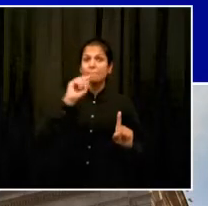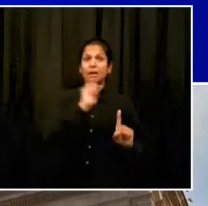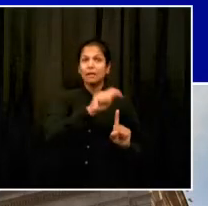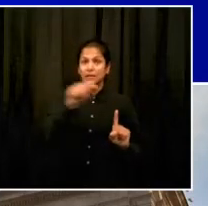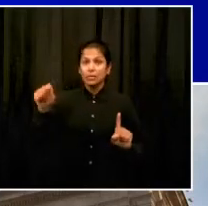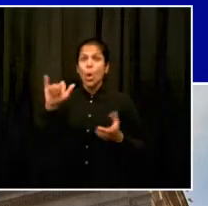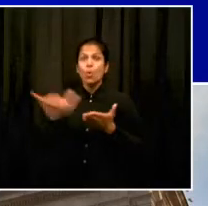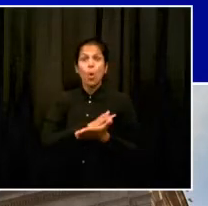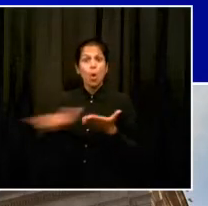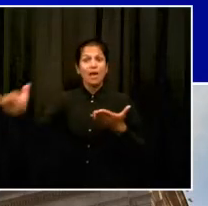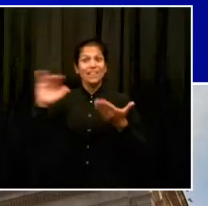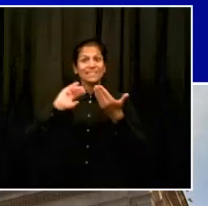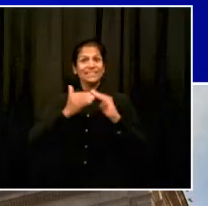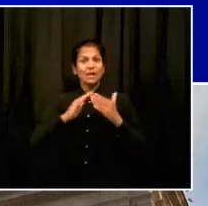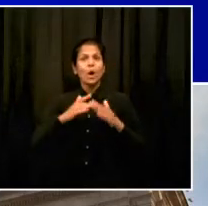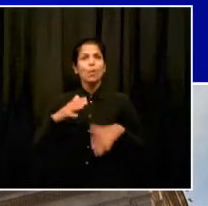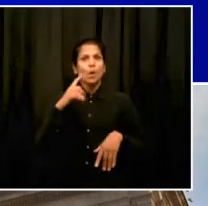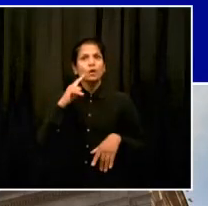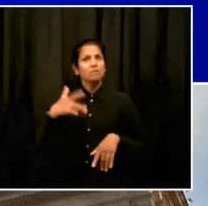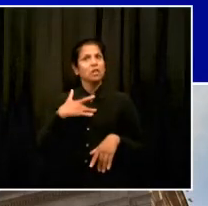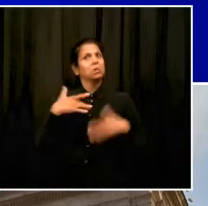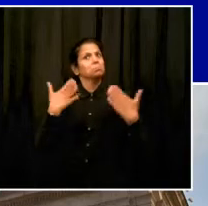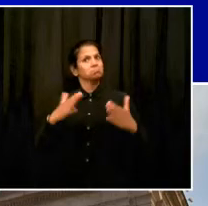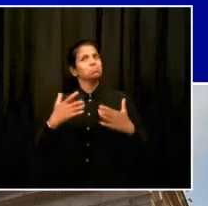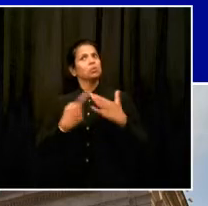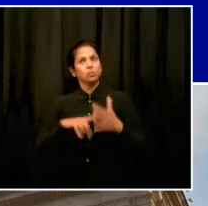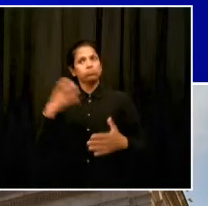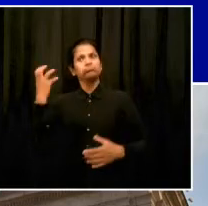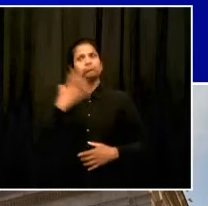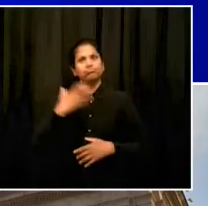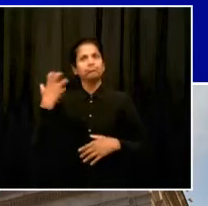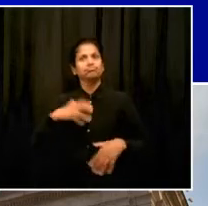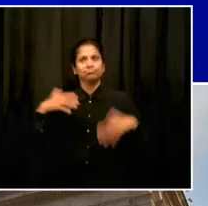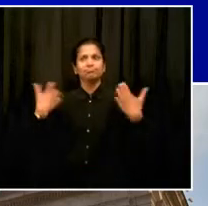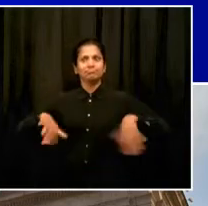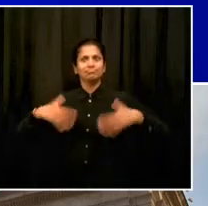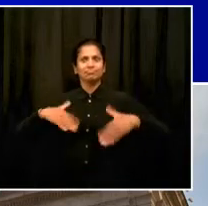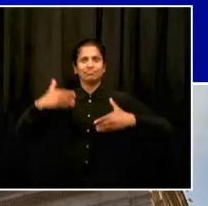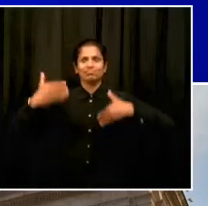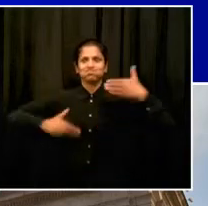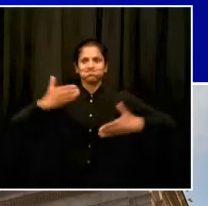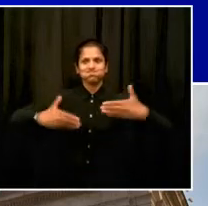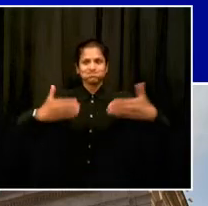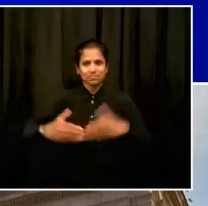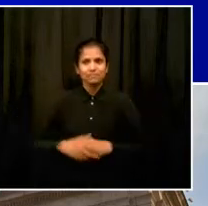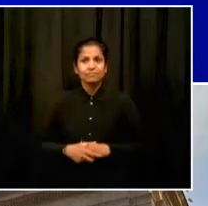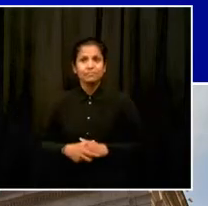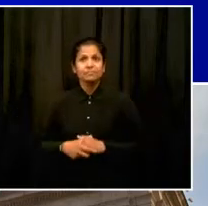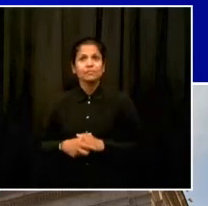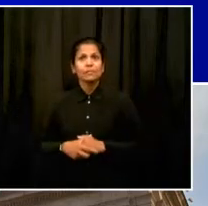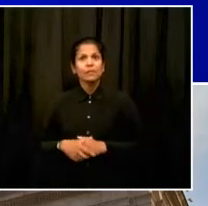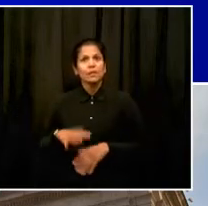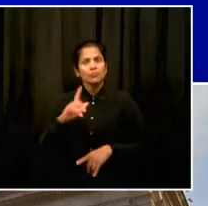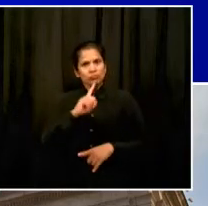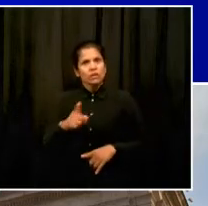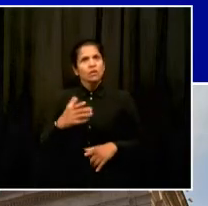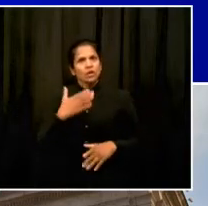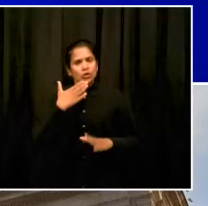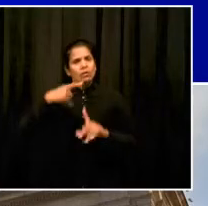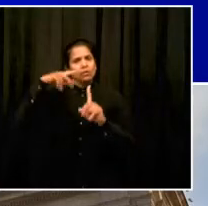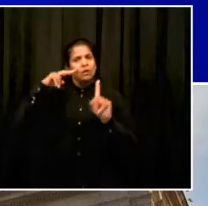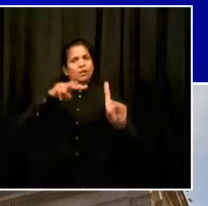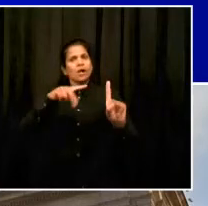is the first major new lease for the post-COVID era. And you can see that's a huge